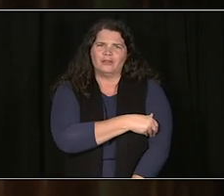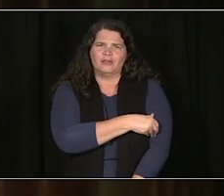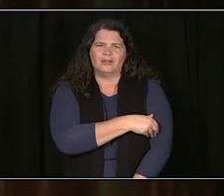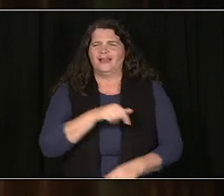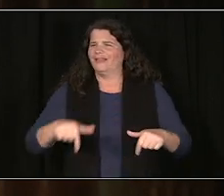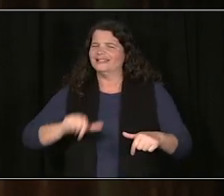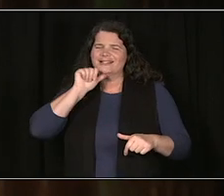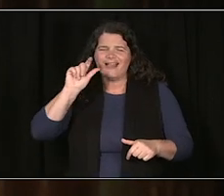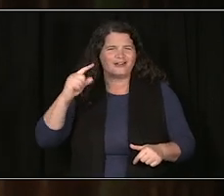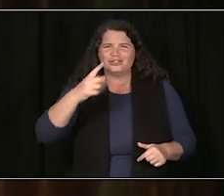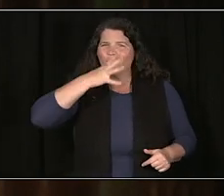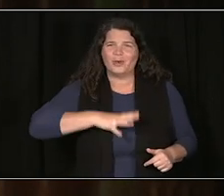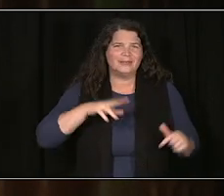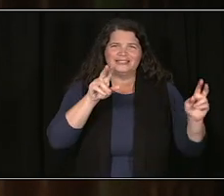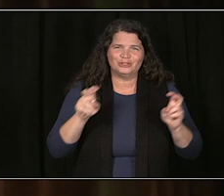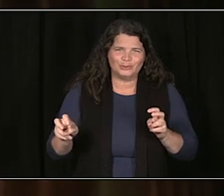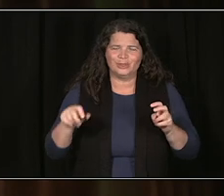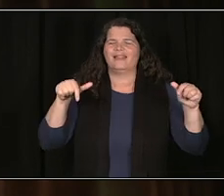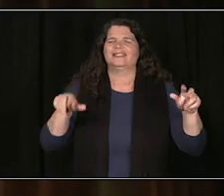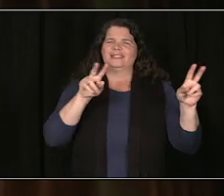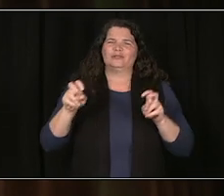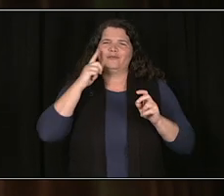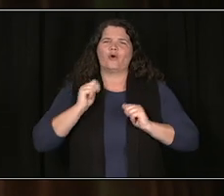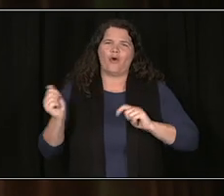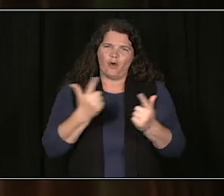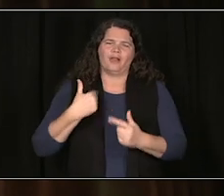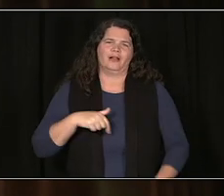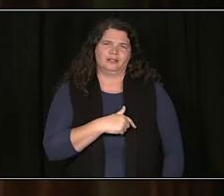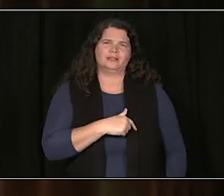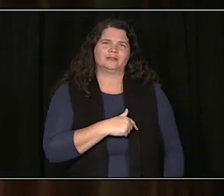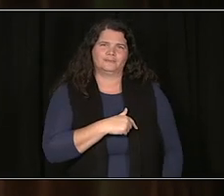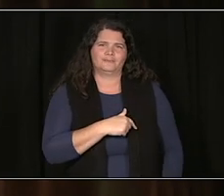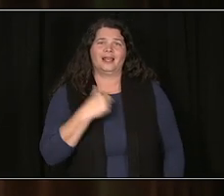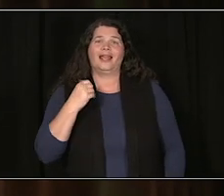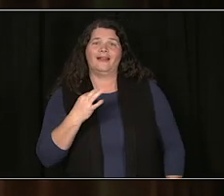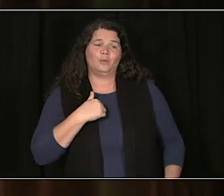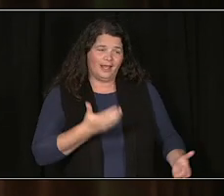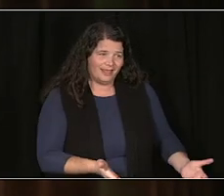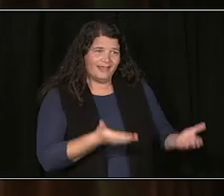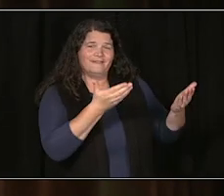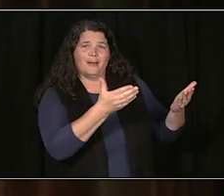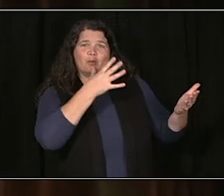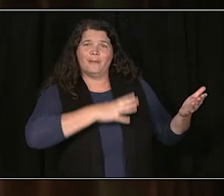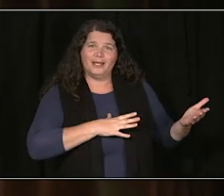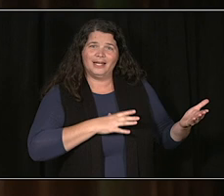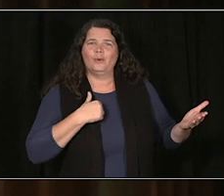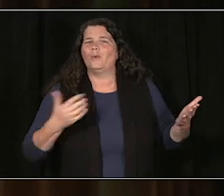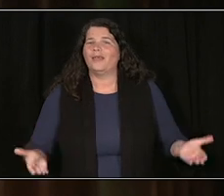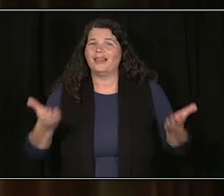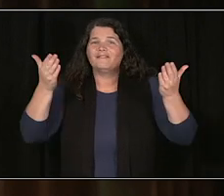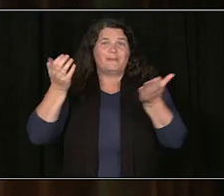a women's issue. This is an issue for all of us. Because when we lift up women, we lift up the